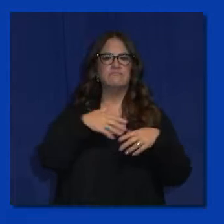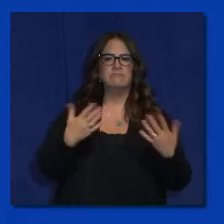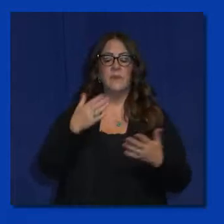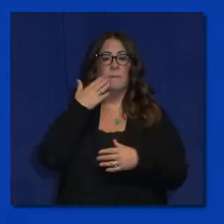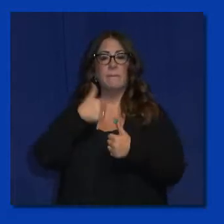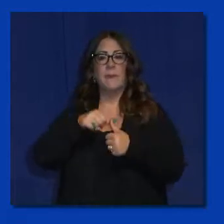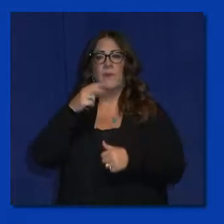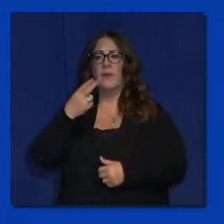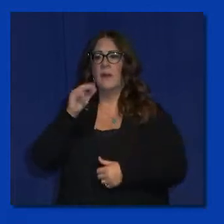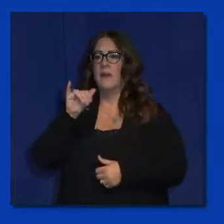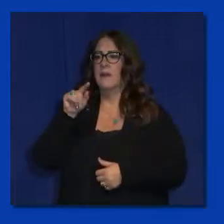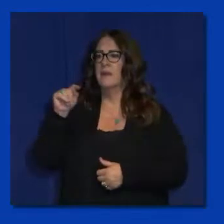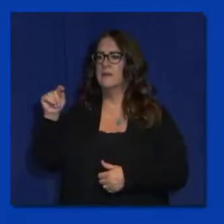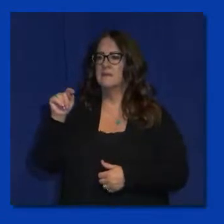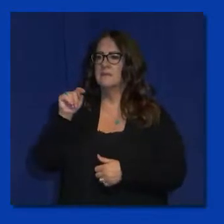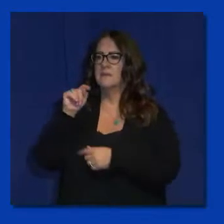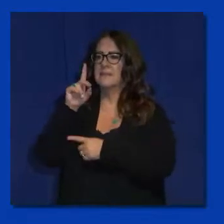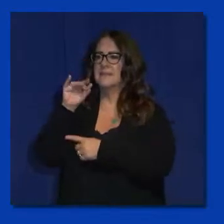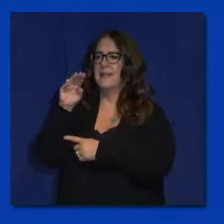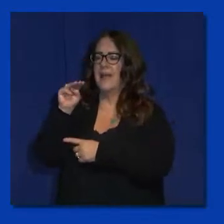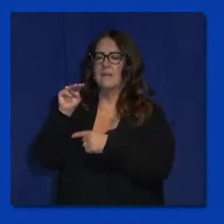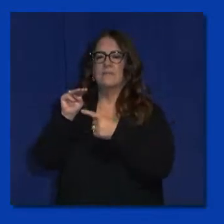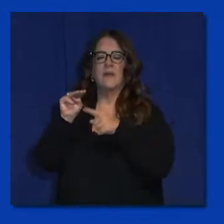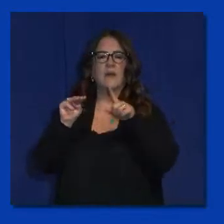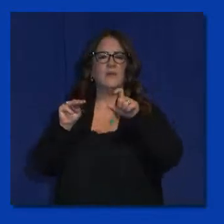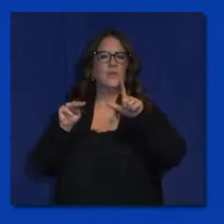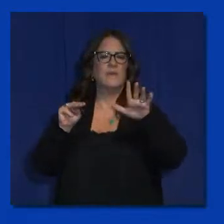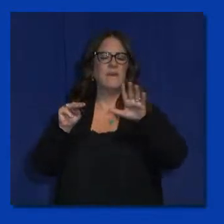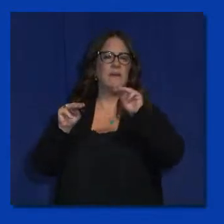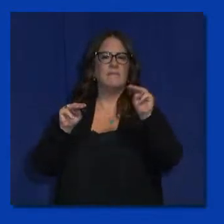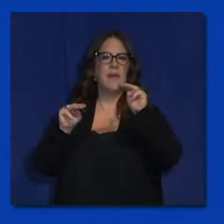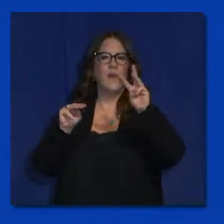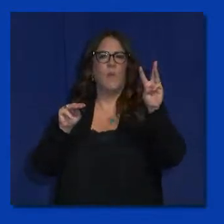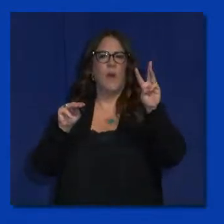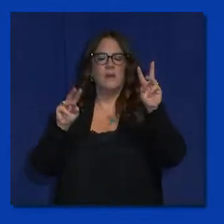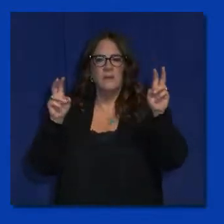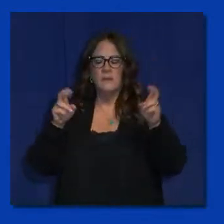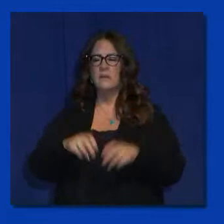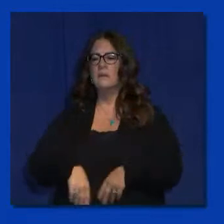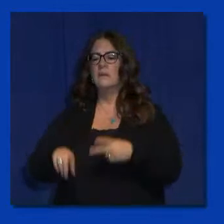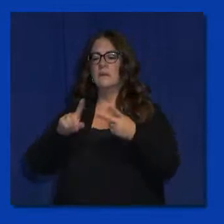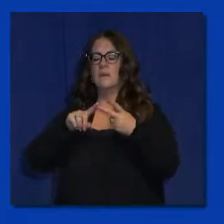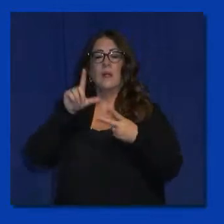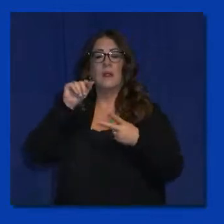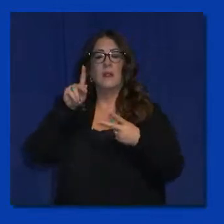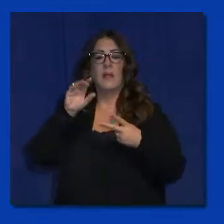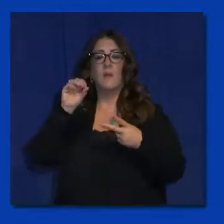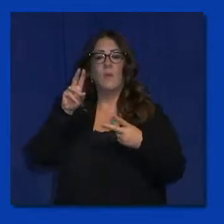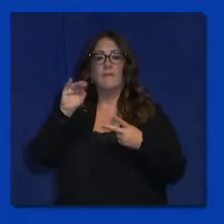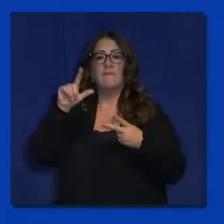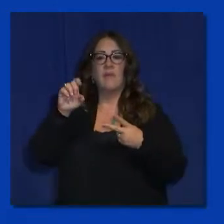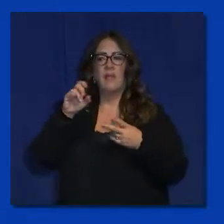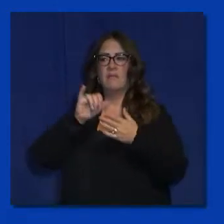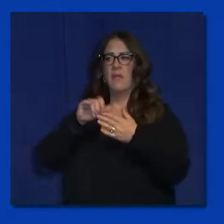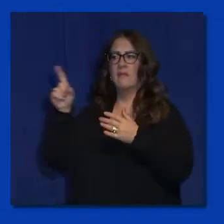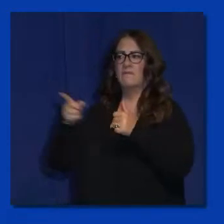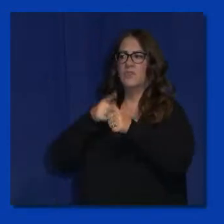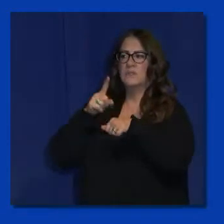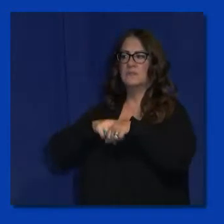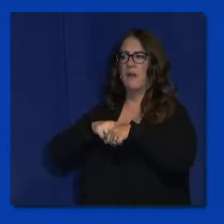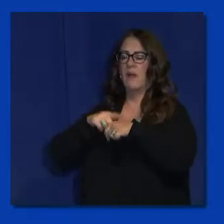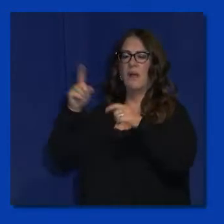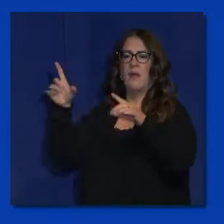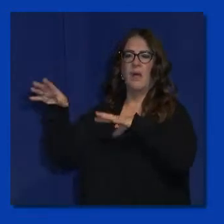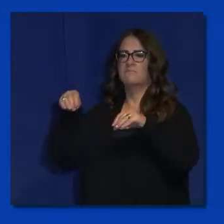Dam, 925 megawatts up there at Lake Orville. that went down last year for the first time in